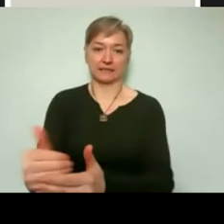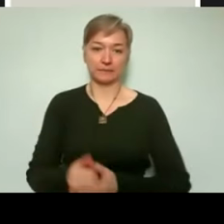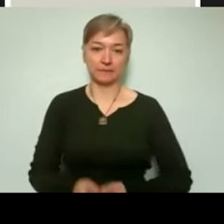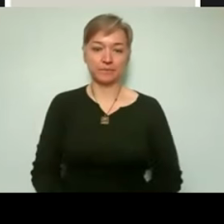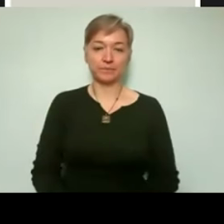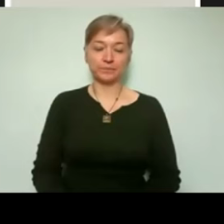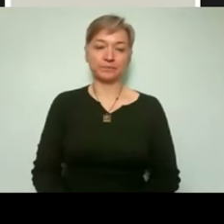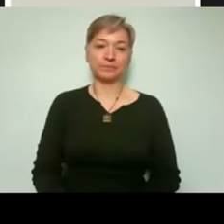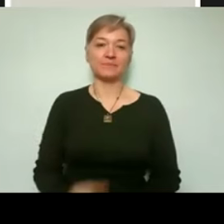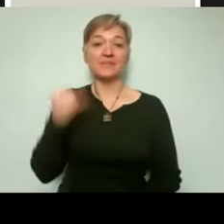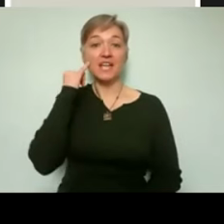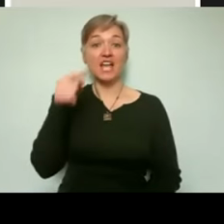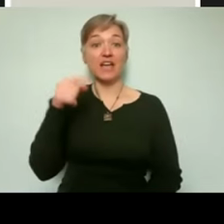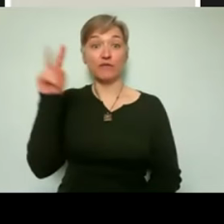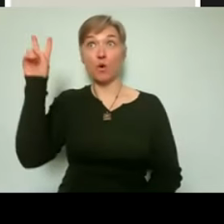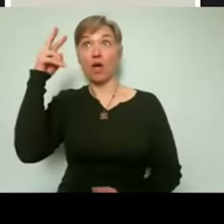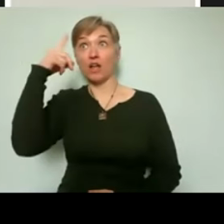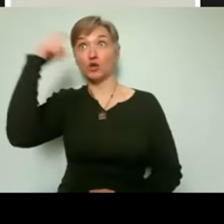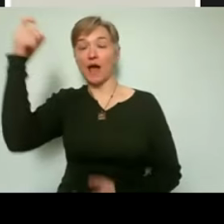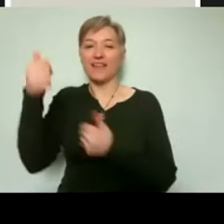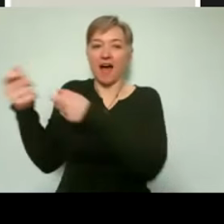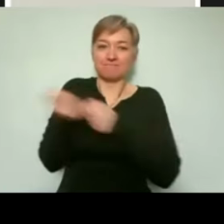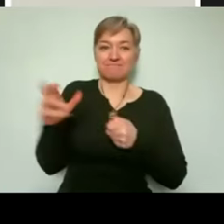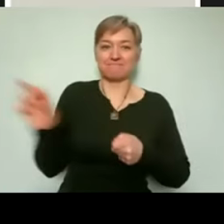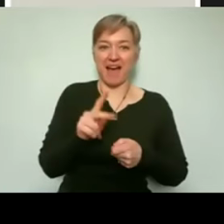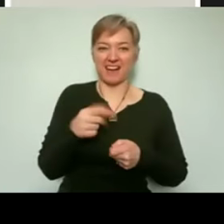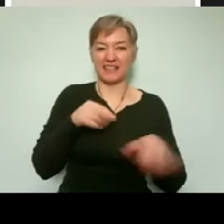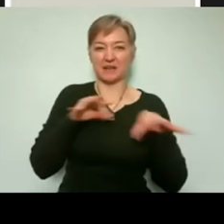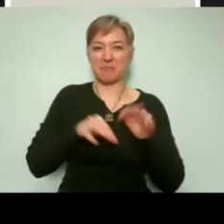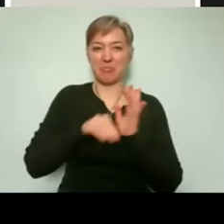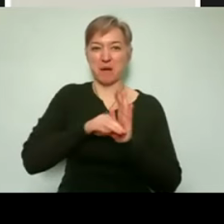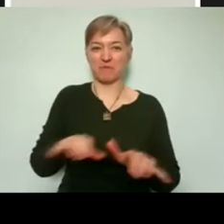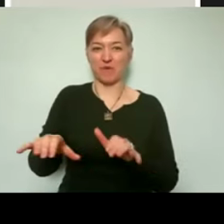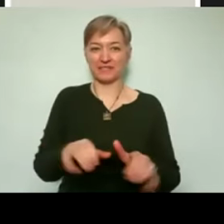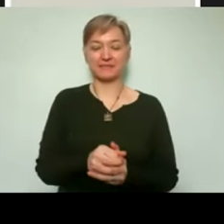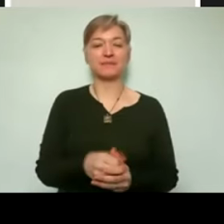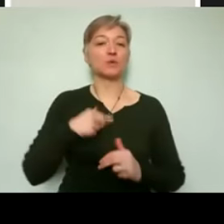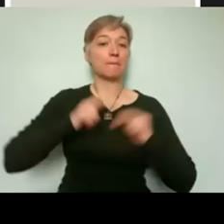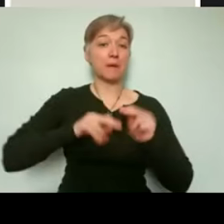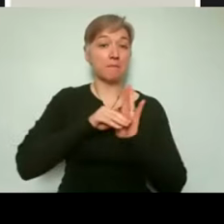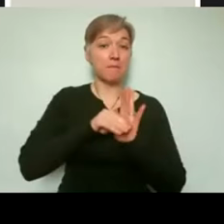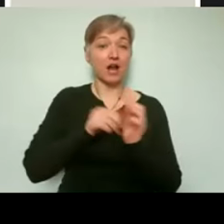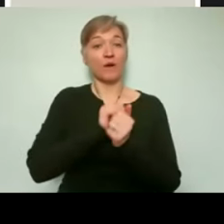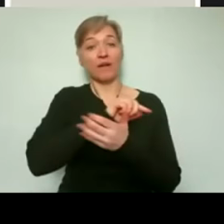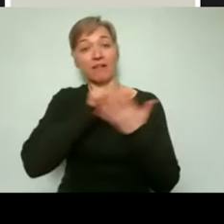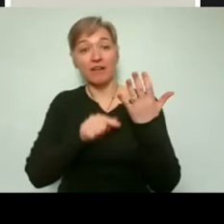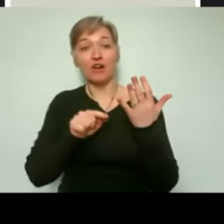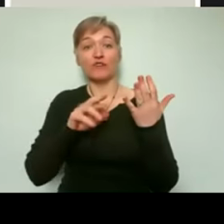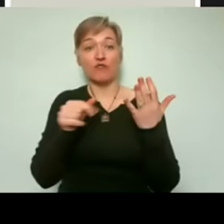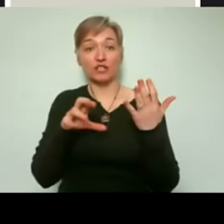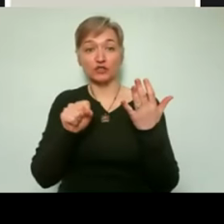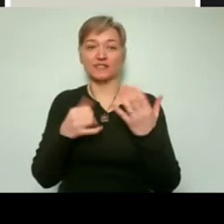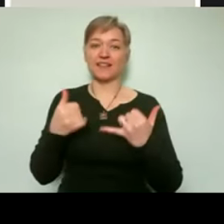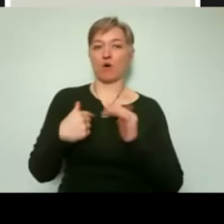so if you tuned out, then it's time to tune back in because I'm going to tell you how the model did. Okay, so we built the model with all these regressors, and I'm now going to show you how the